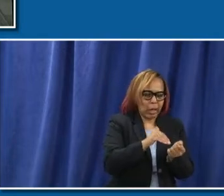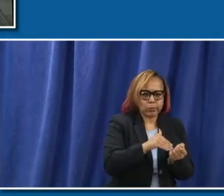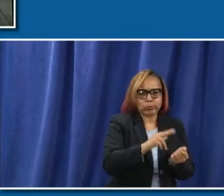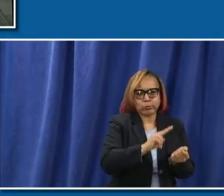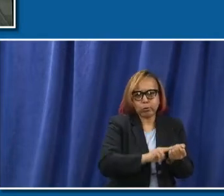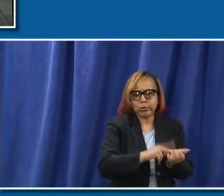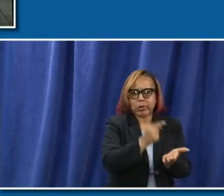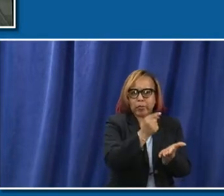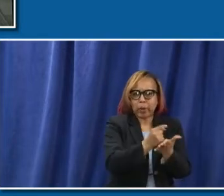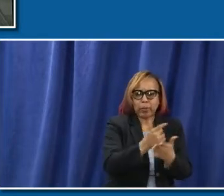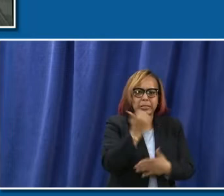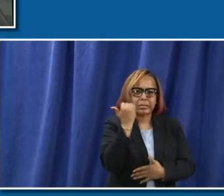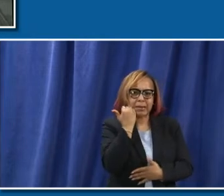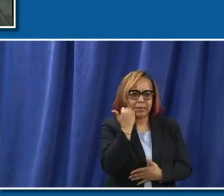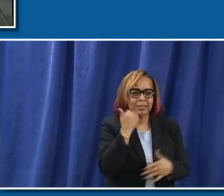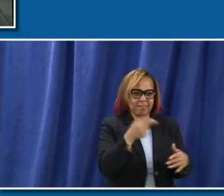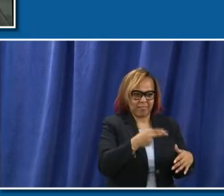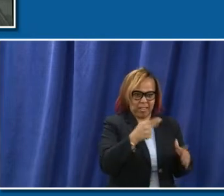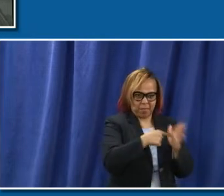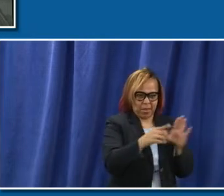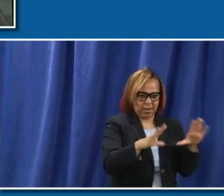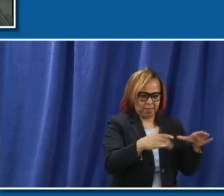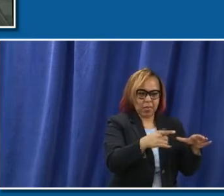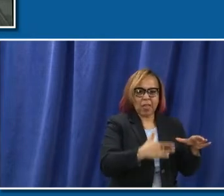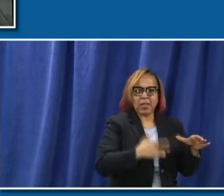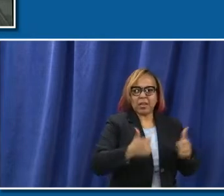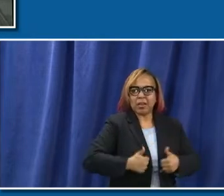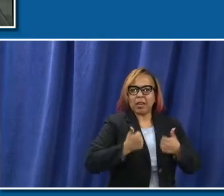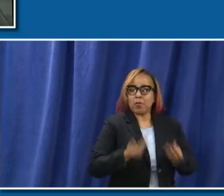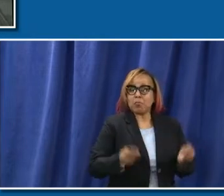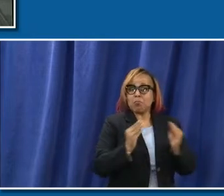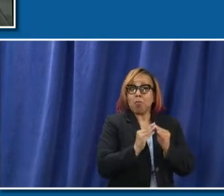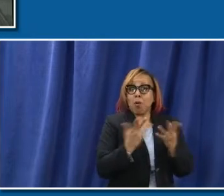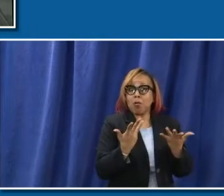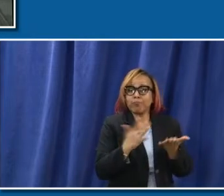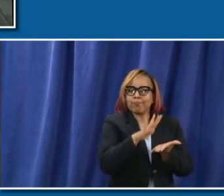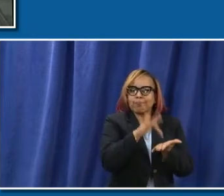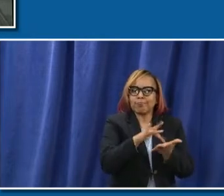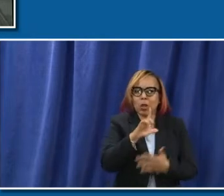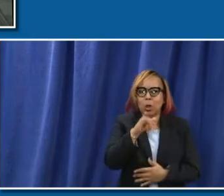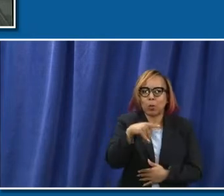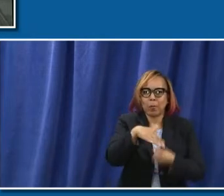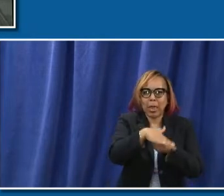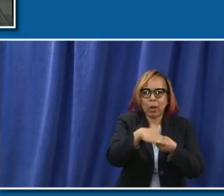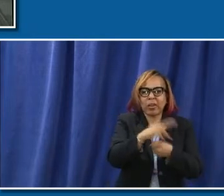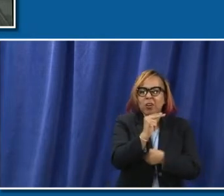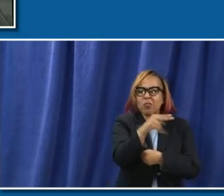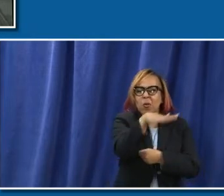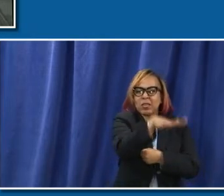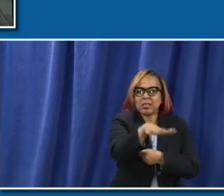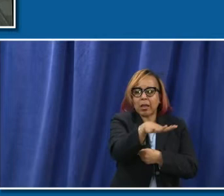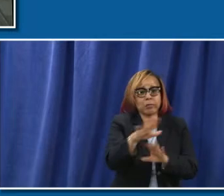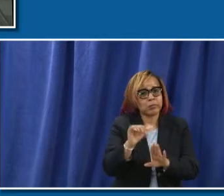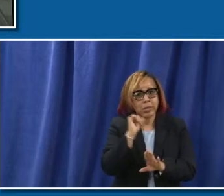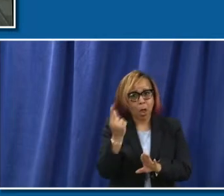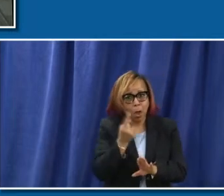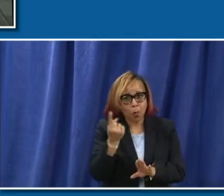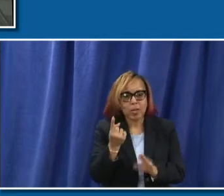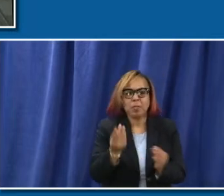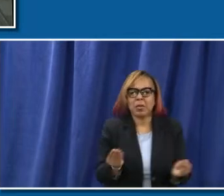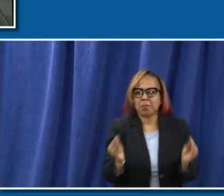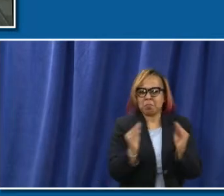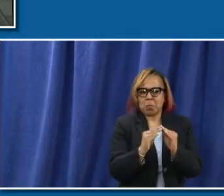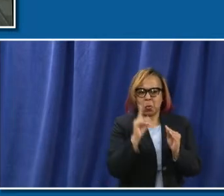our therapists, our dentists, they tend to live more in the Loop area and on the north side. Not always, but there's